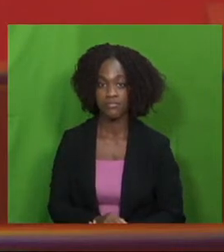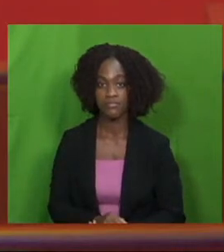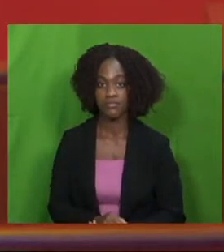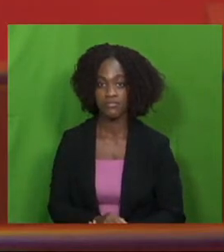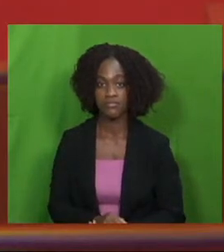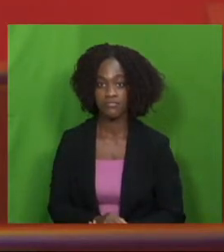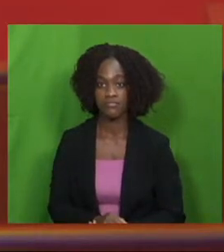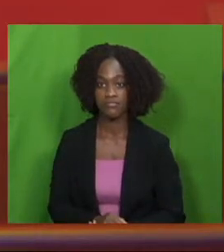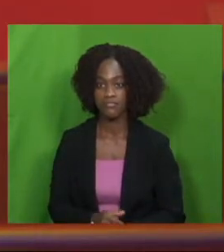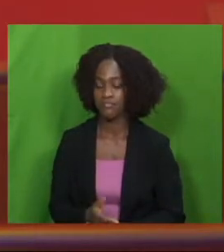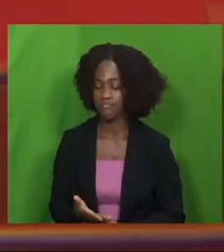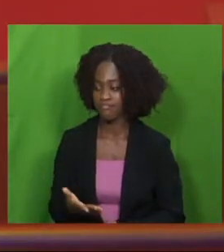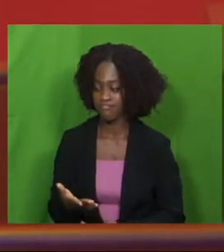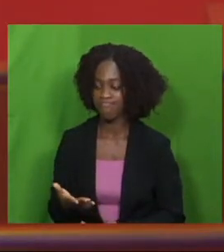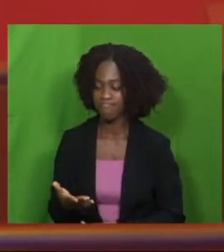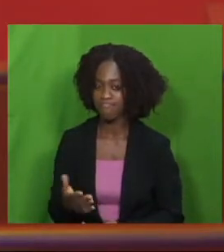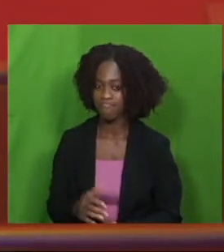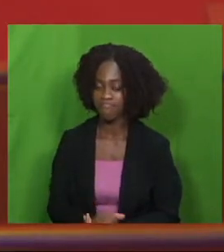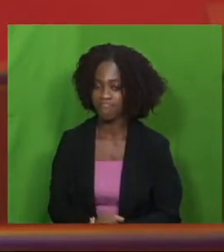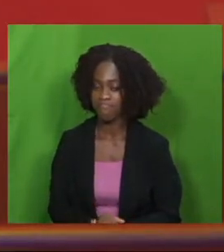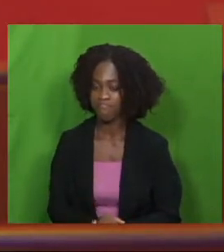Yes, page 19.